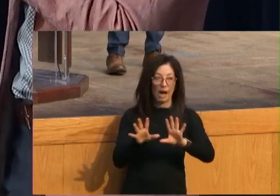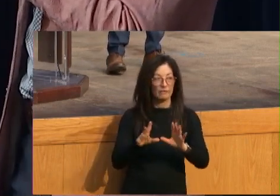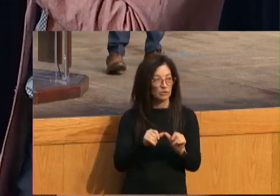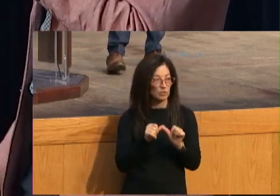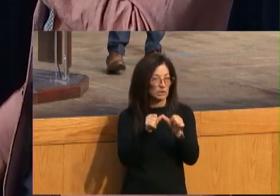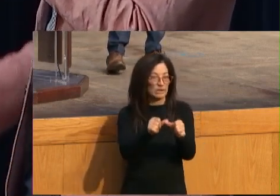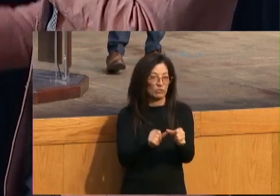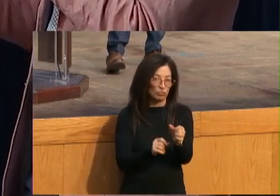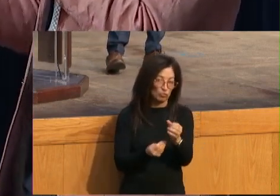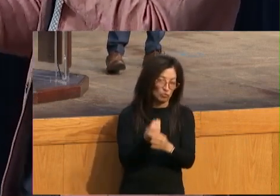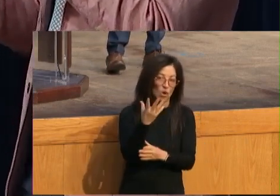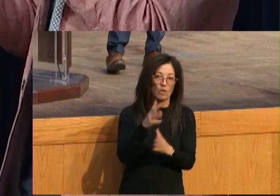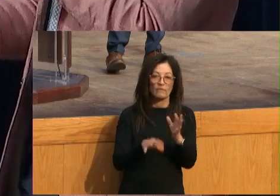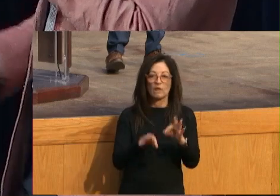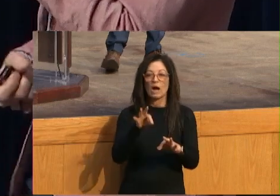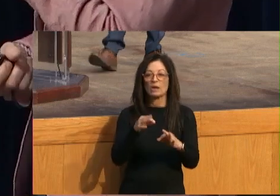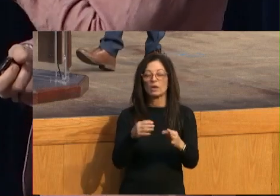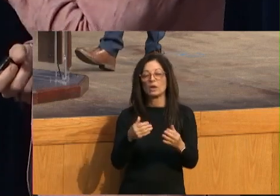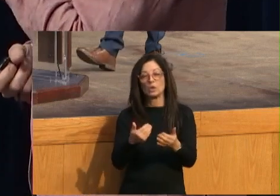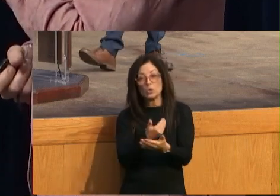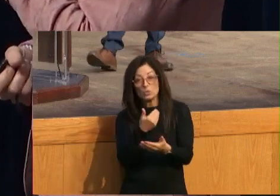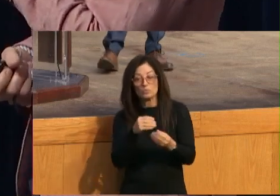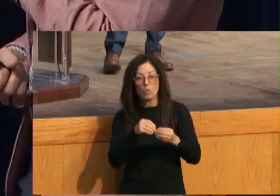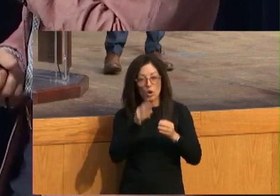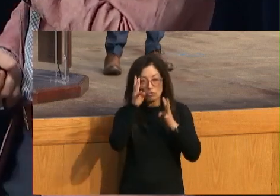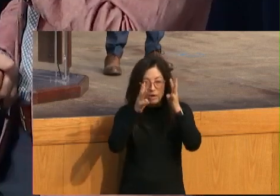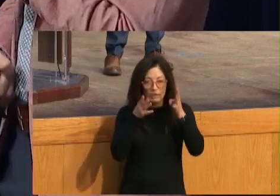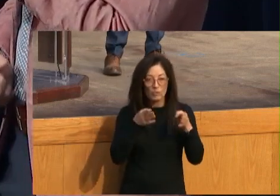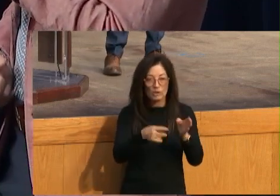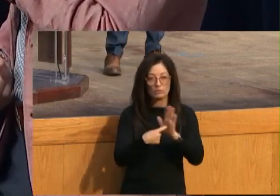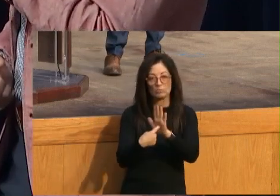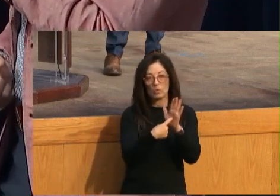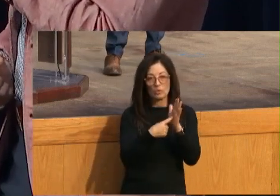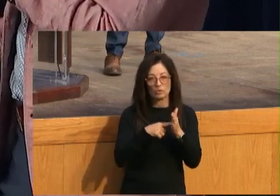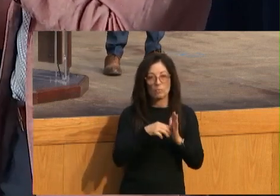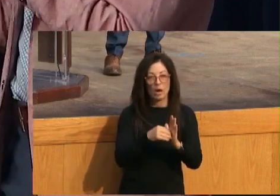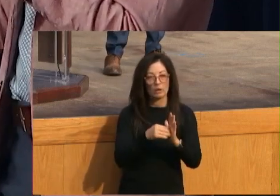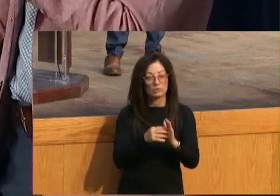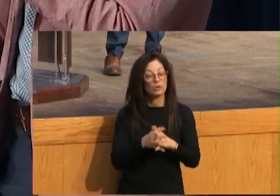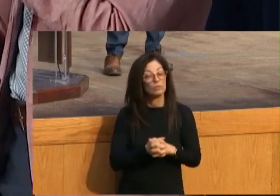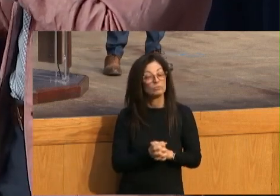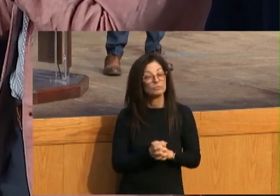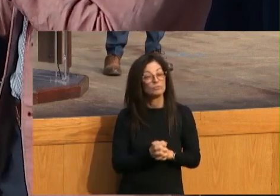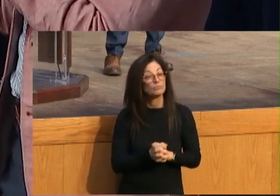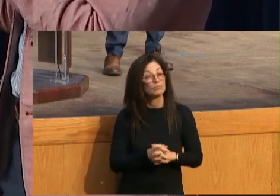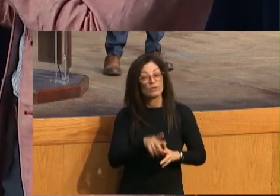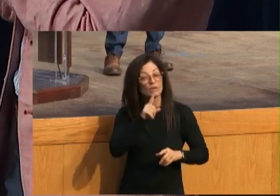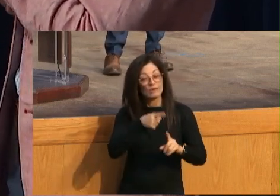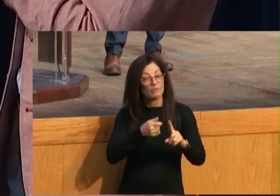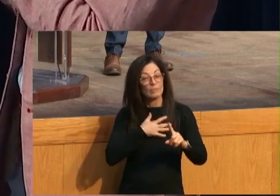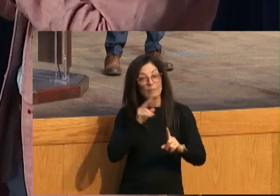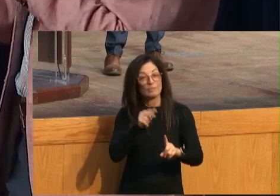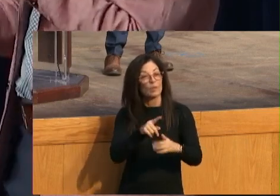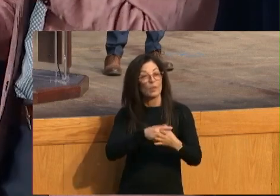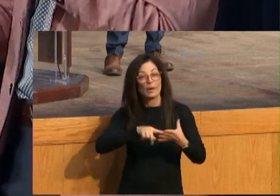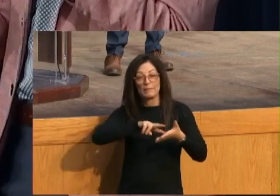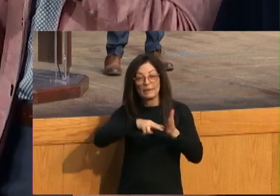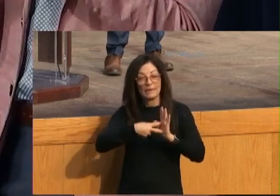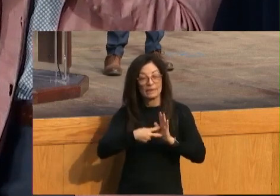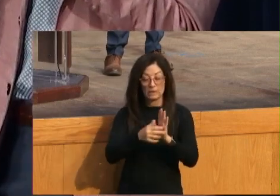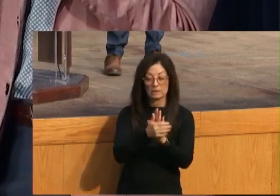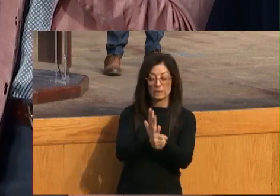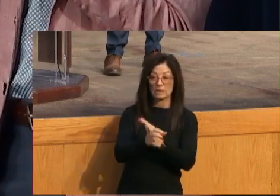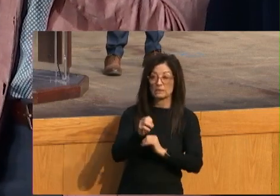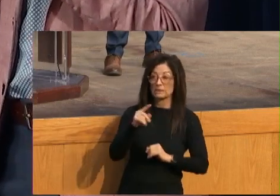grow into and find new and more creative ways to expose those models. So all that to say, from my perspective, skill set